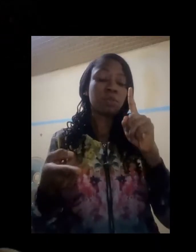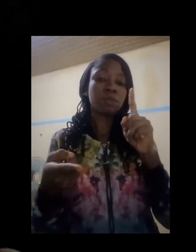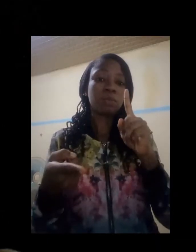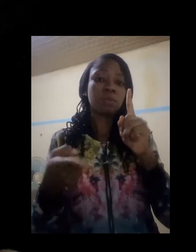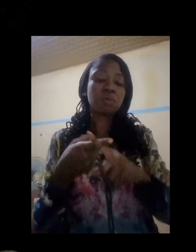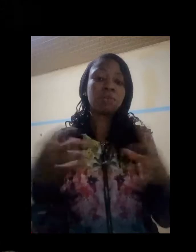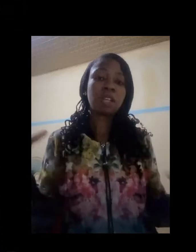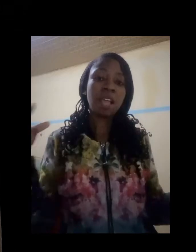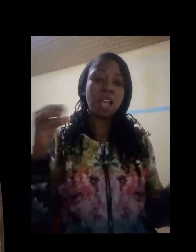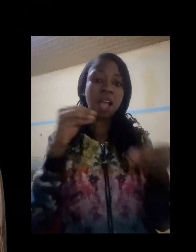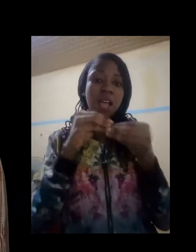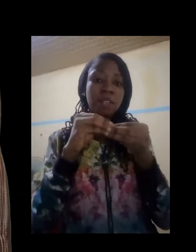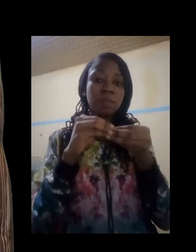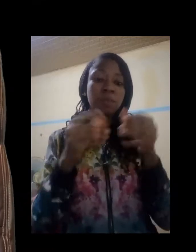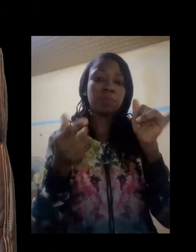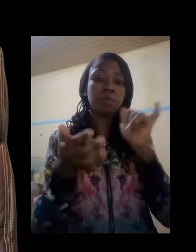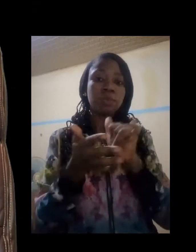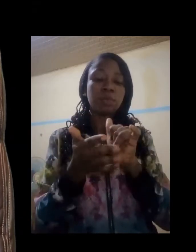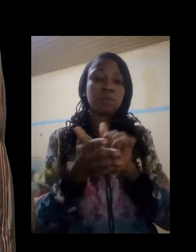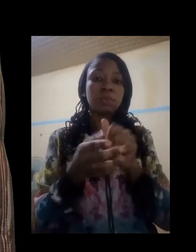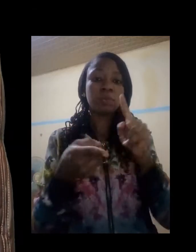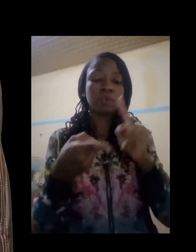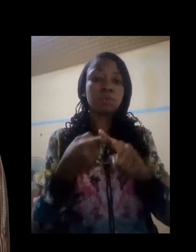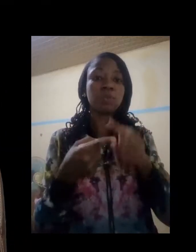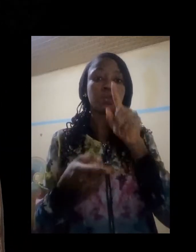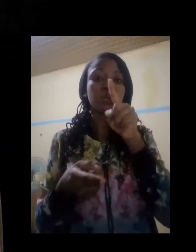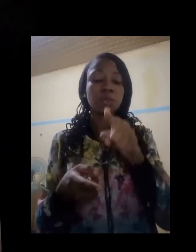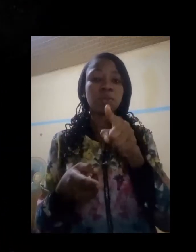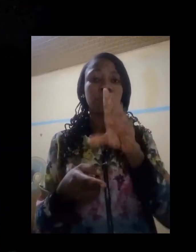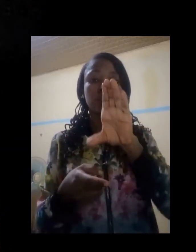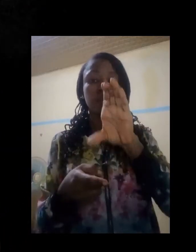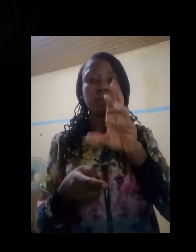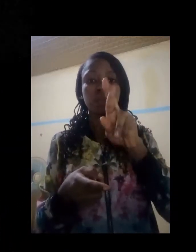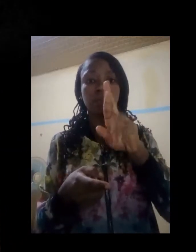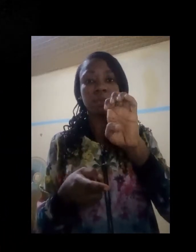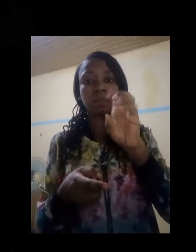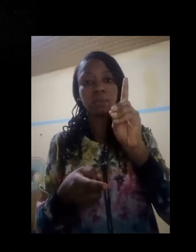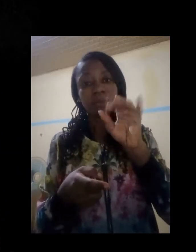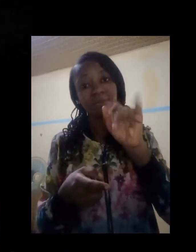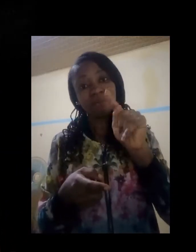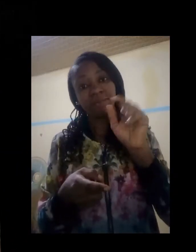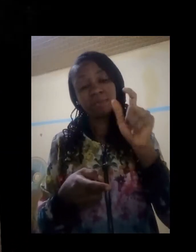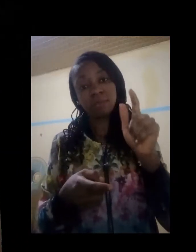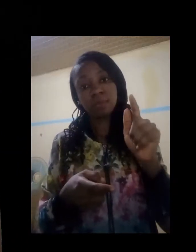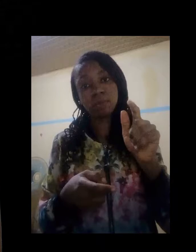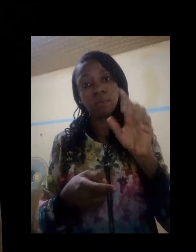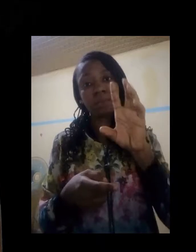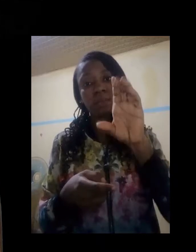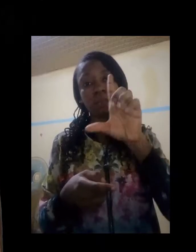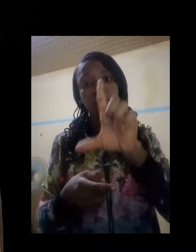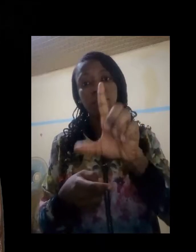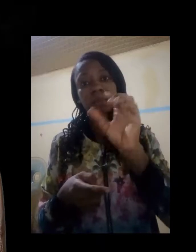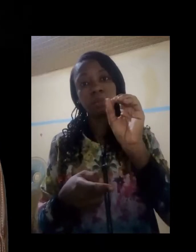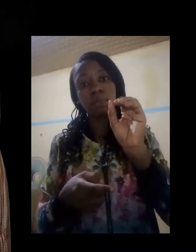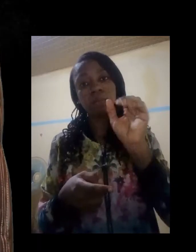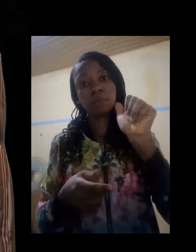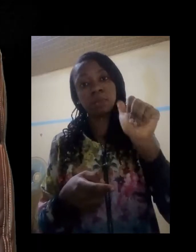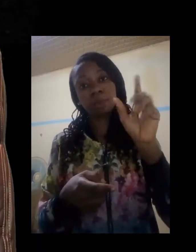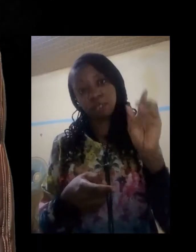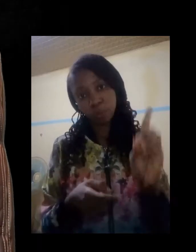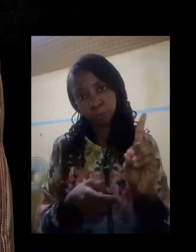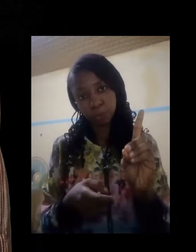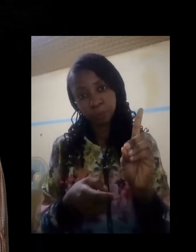you have gone to school, if you have been to the university, you will understand what I mean by credit load. So right